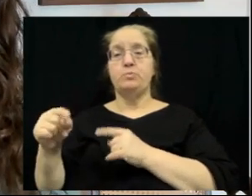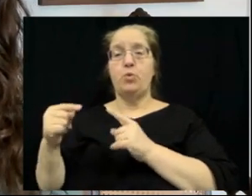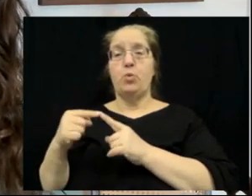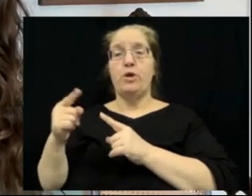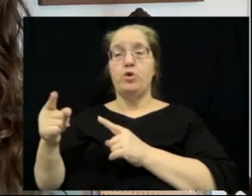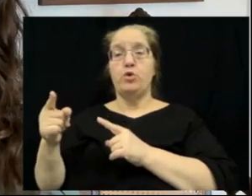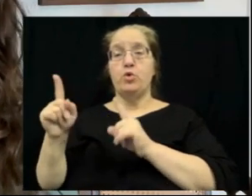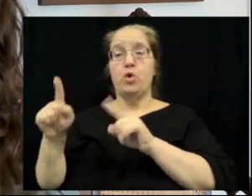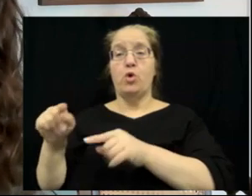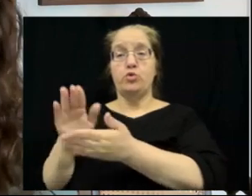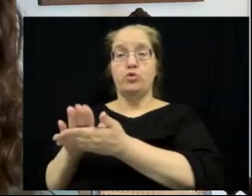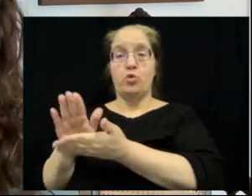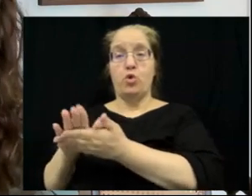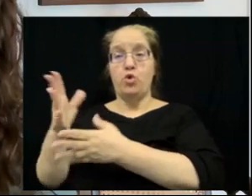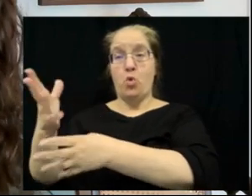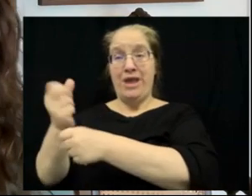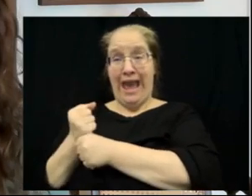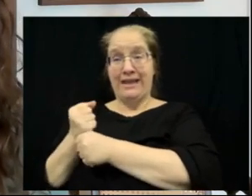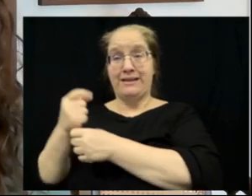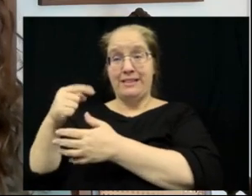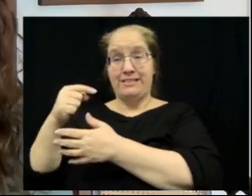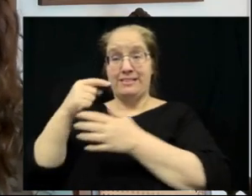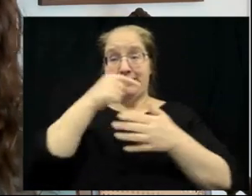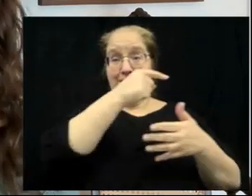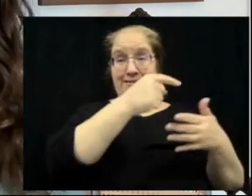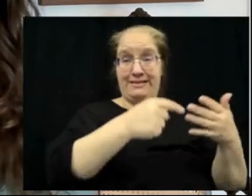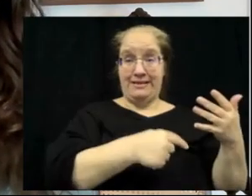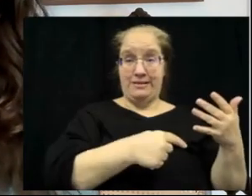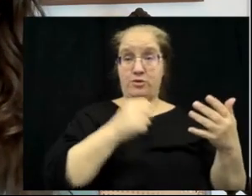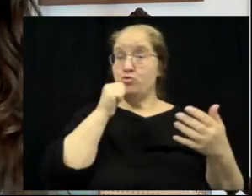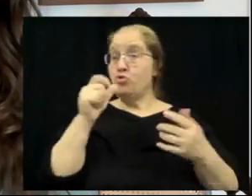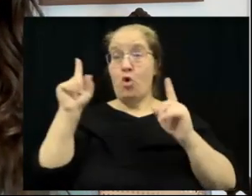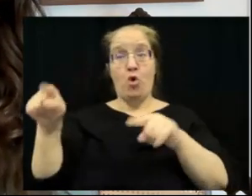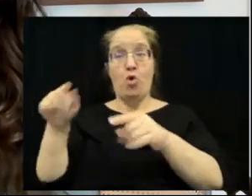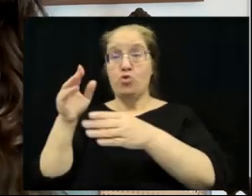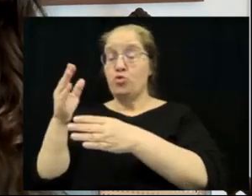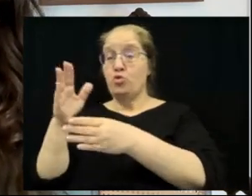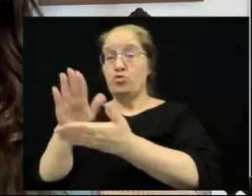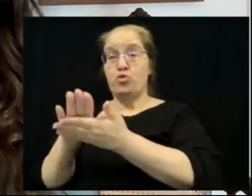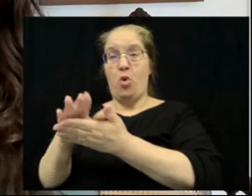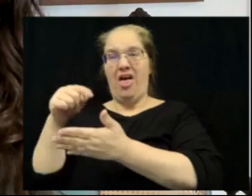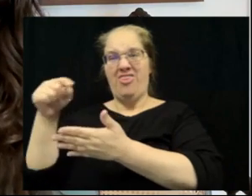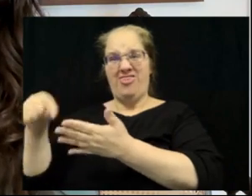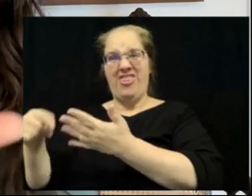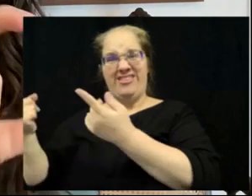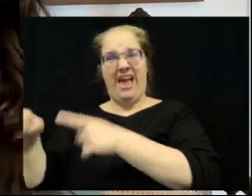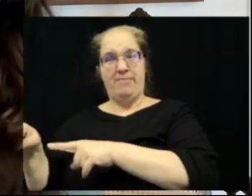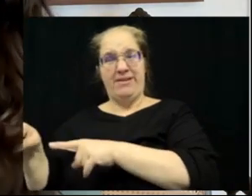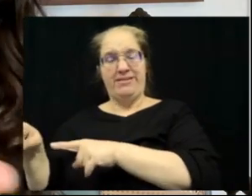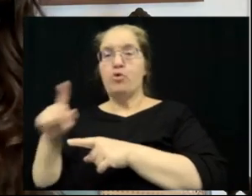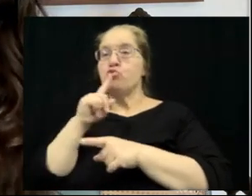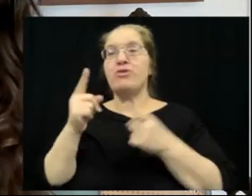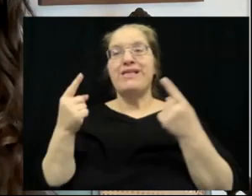go to school, you get this. When you don't go to school, this happens, was really an effective